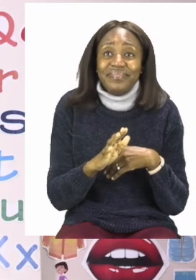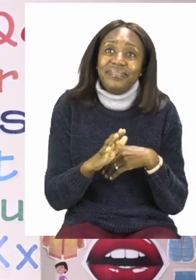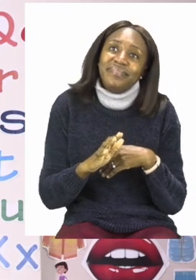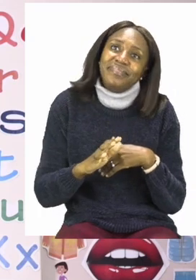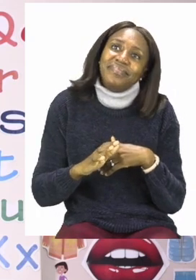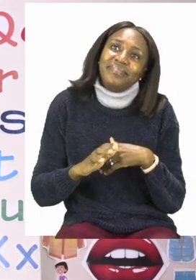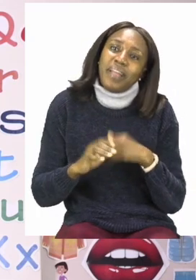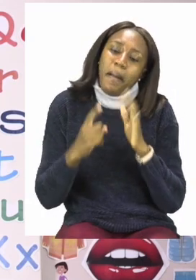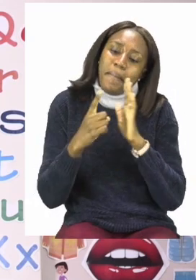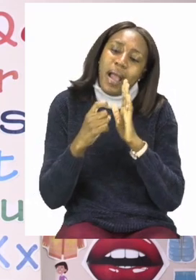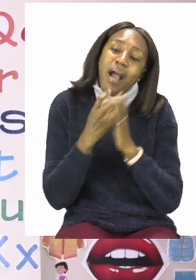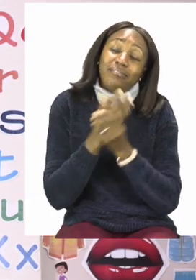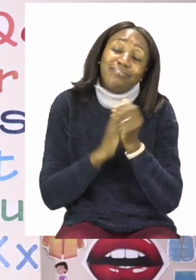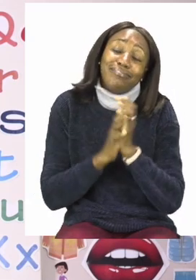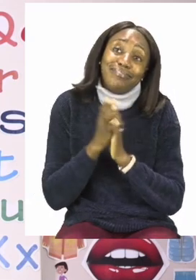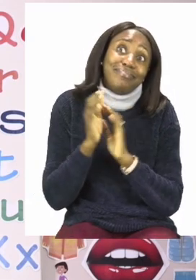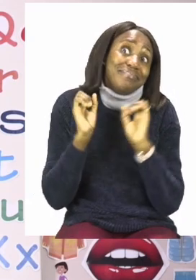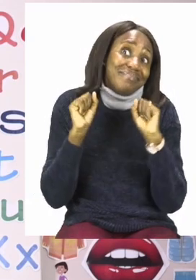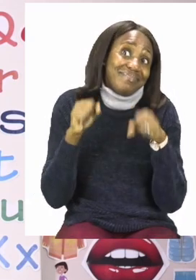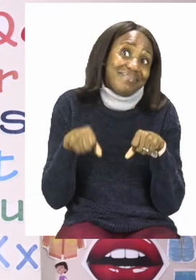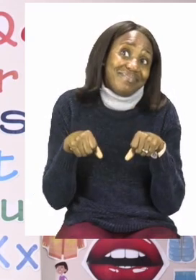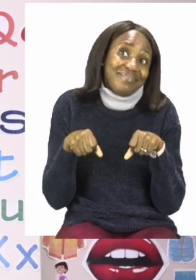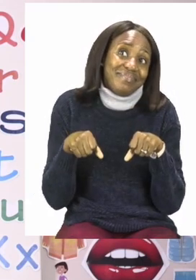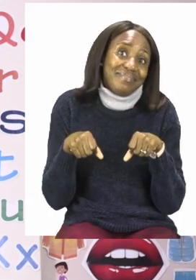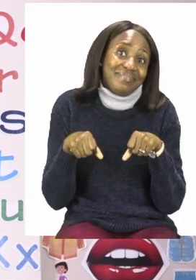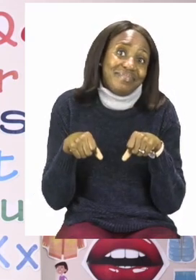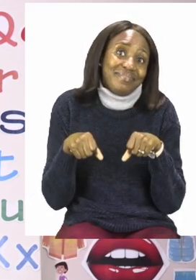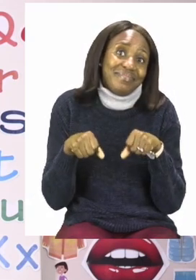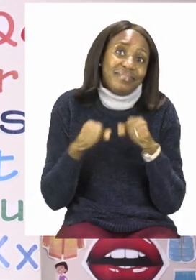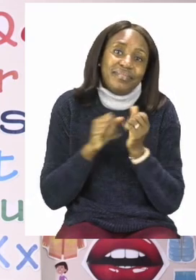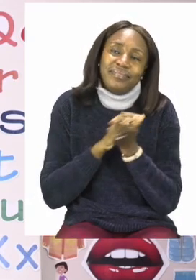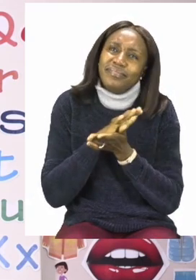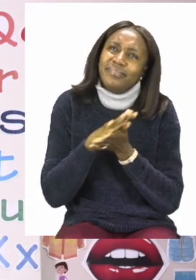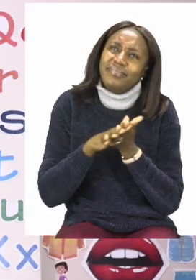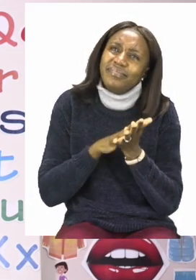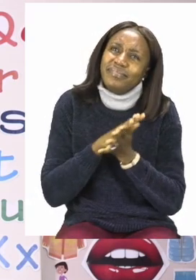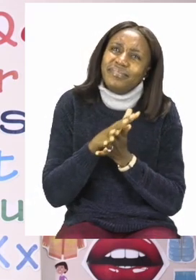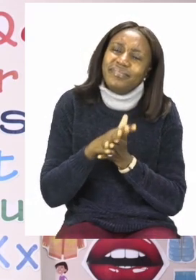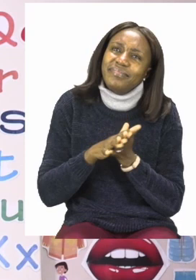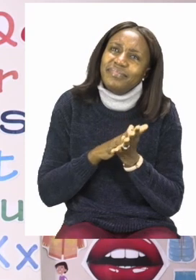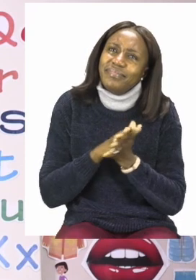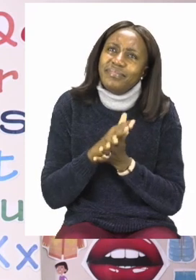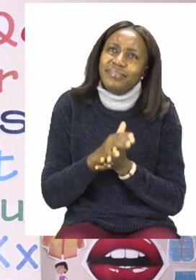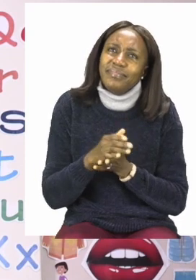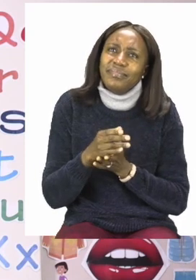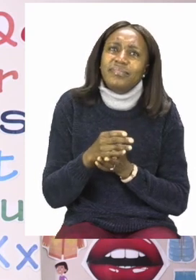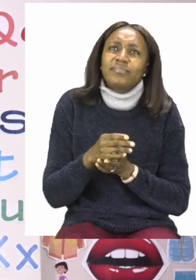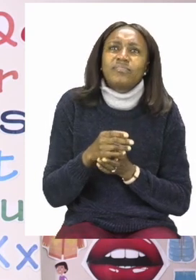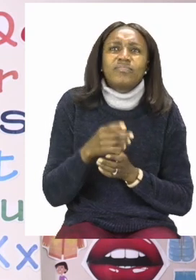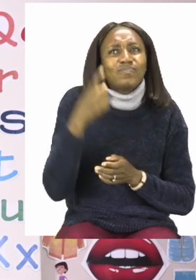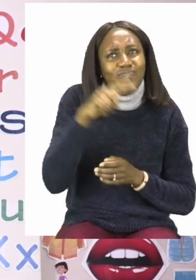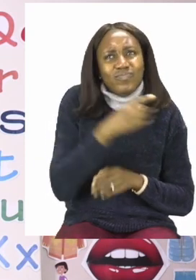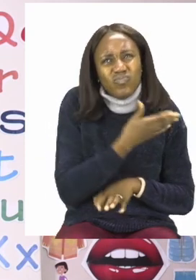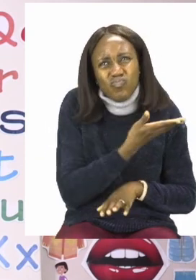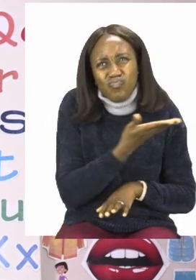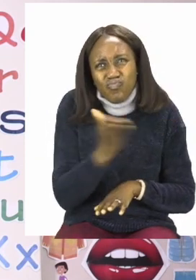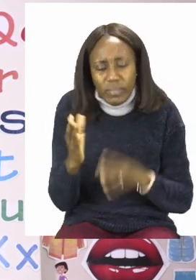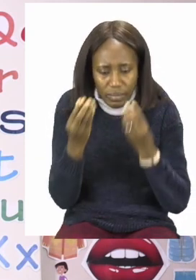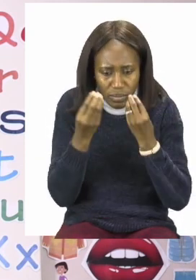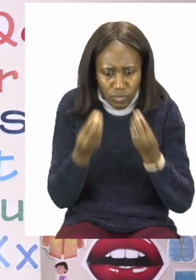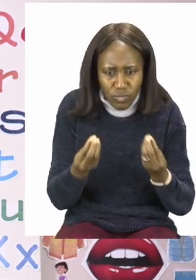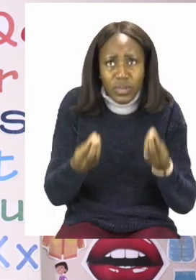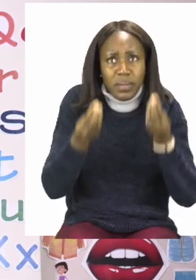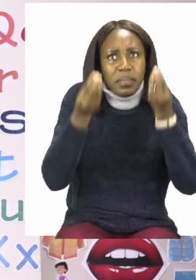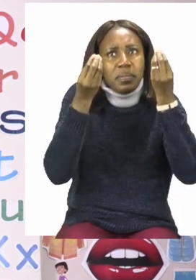can sanitize. Sanitizing is not just for little children. It's also for adults as well.